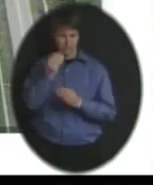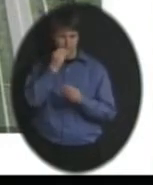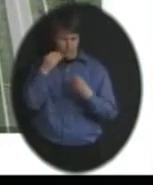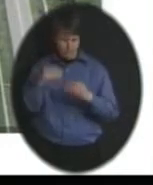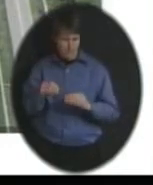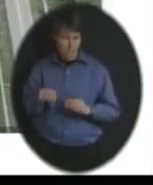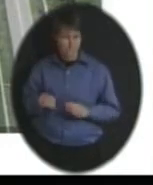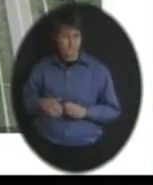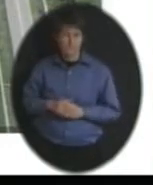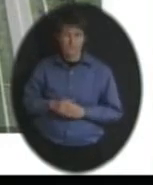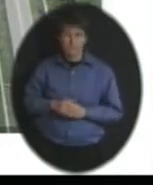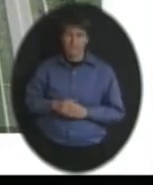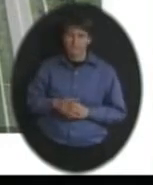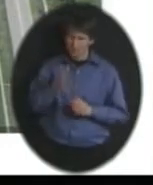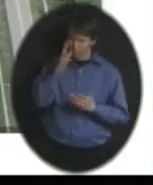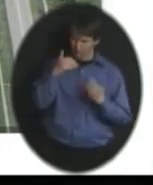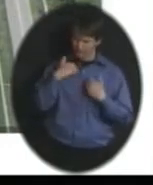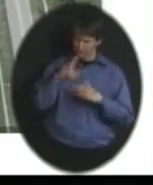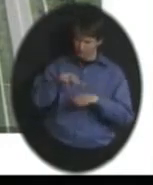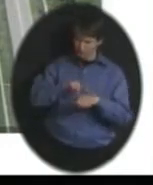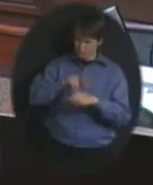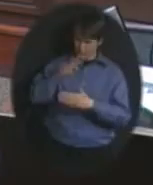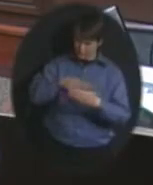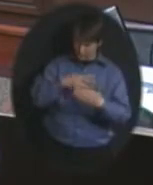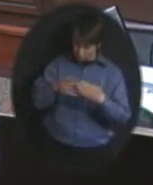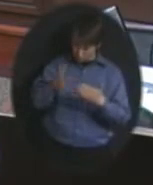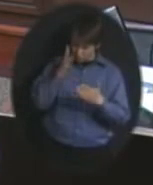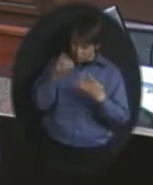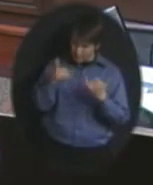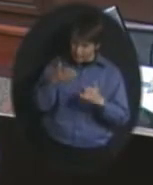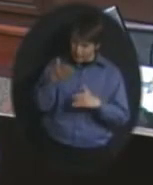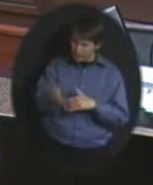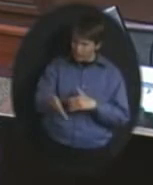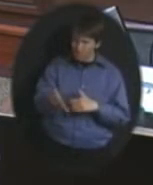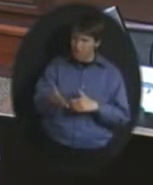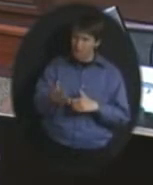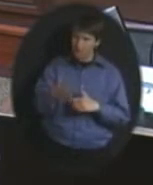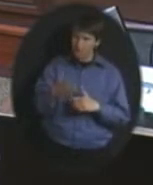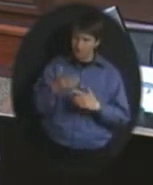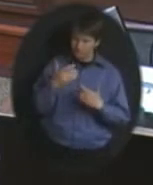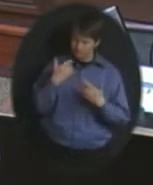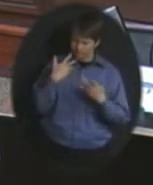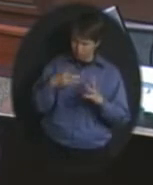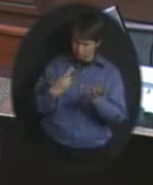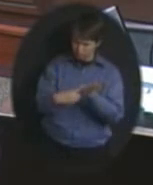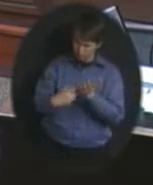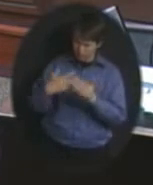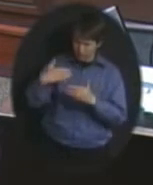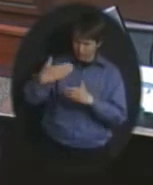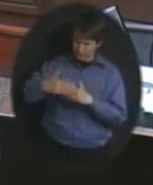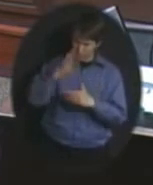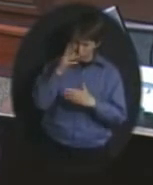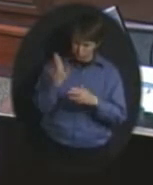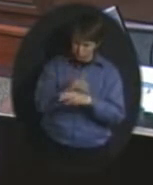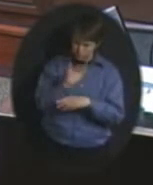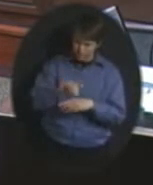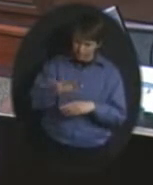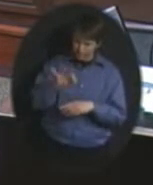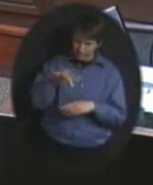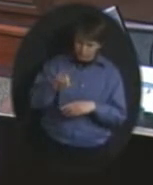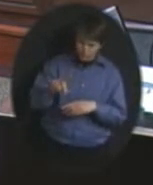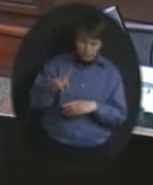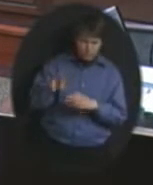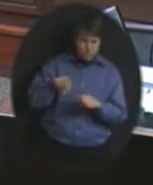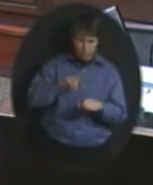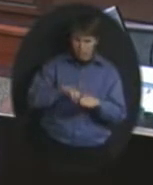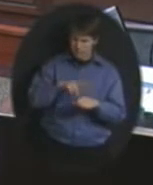So will they have like a regular schedule that they're going to be playing out there? Have they had any of those discussions? How often they'll use the field? When will they